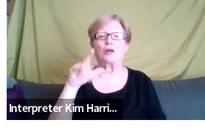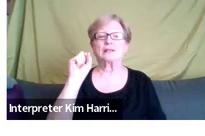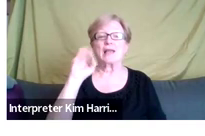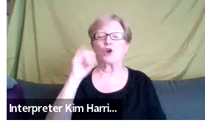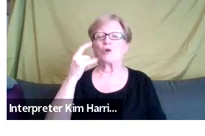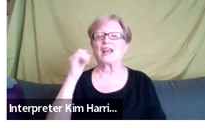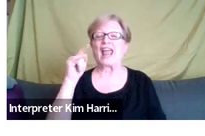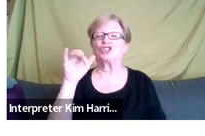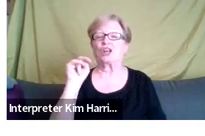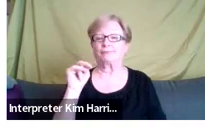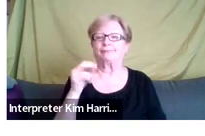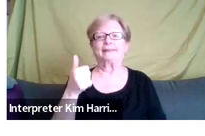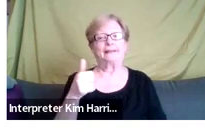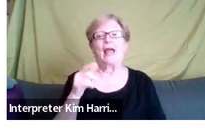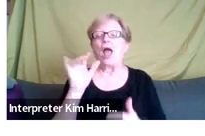And also the comment about